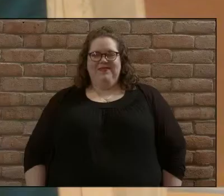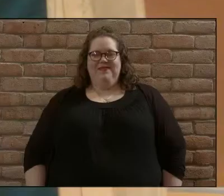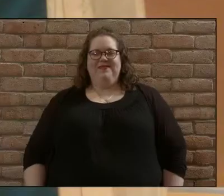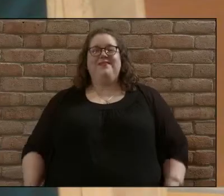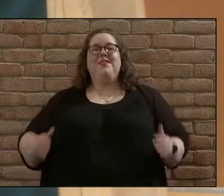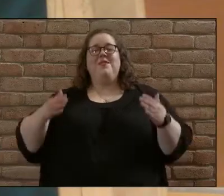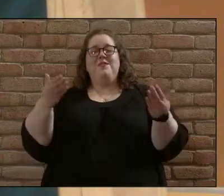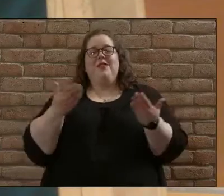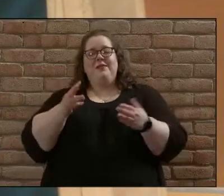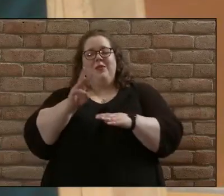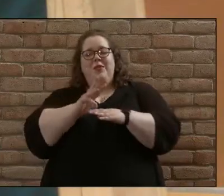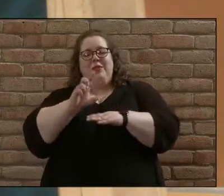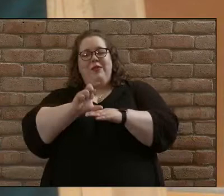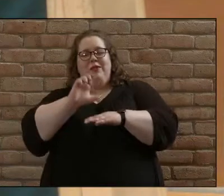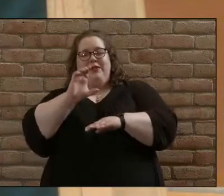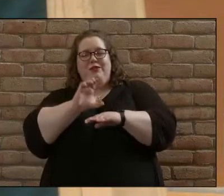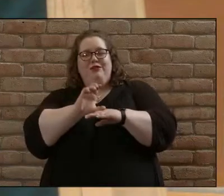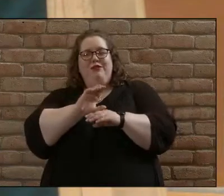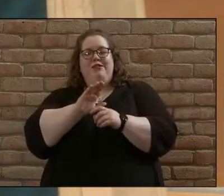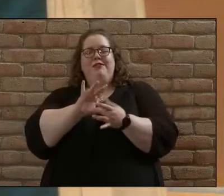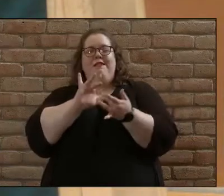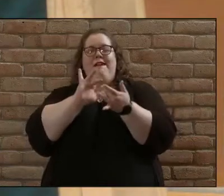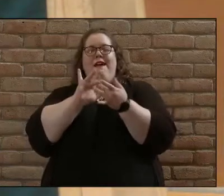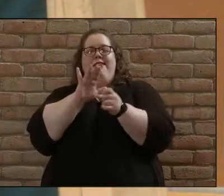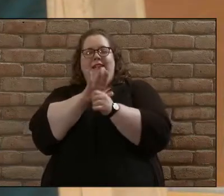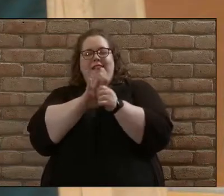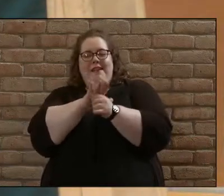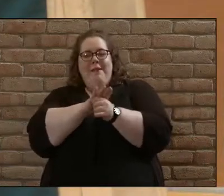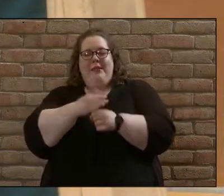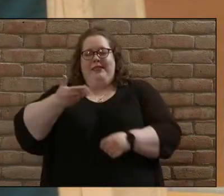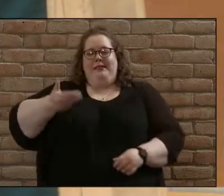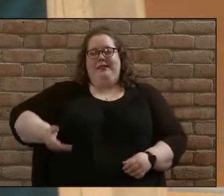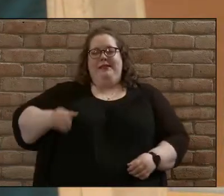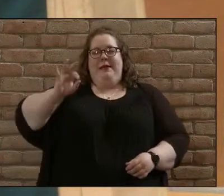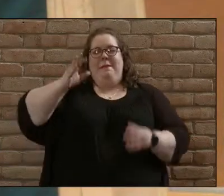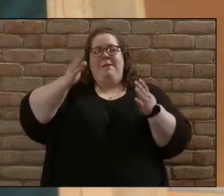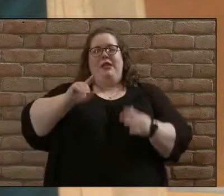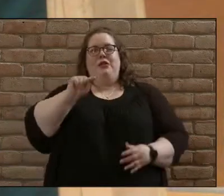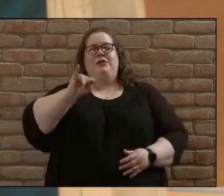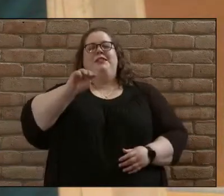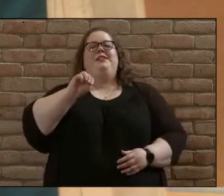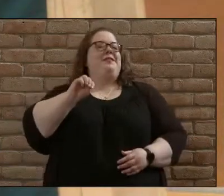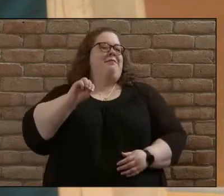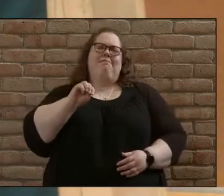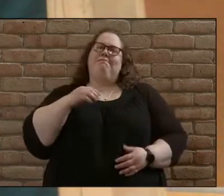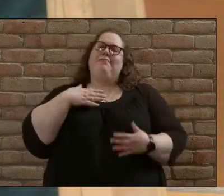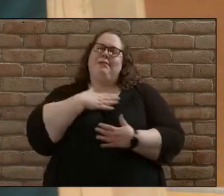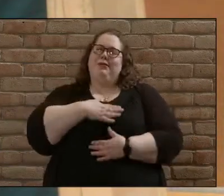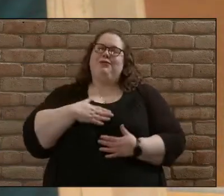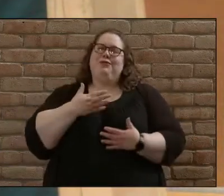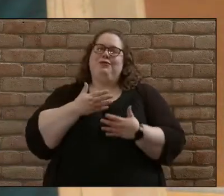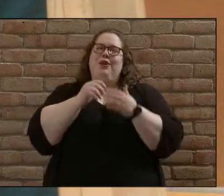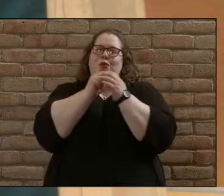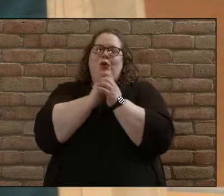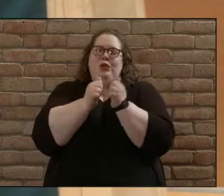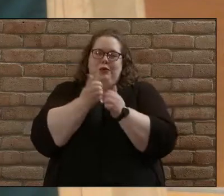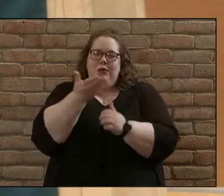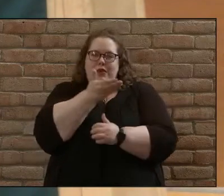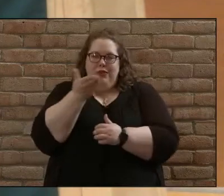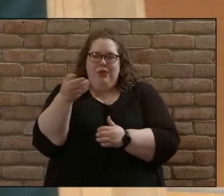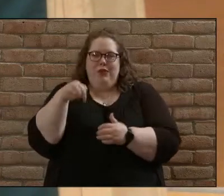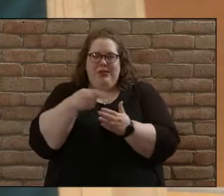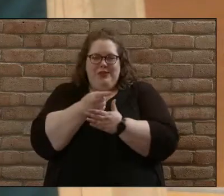Welcome to Woodbury Lutheran, our online campus. My name is Pastor Tim, and it's a joy to be worshiping with you this